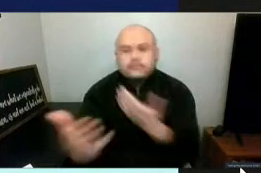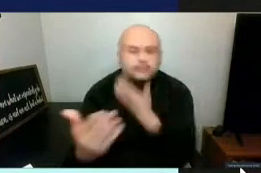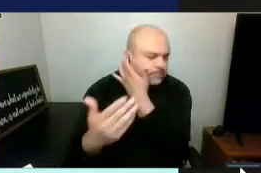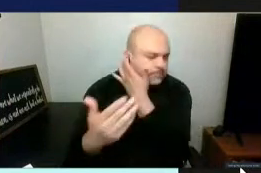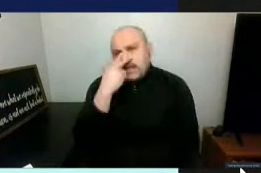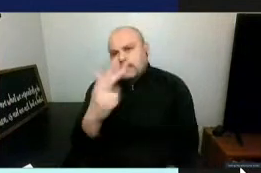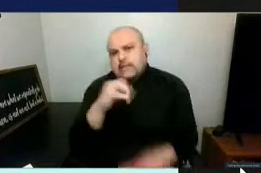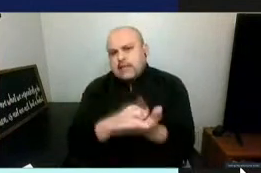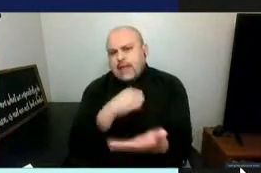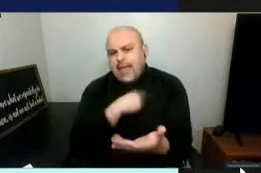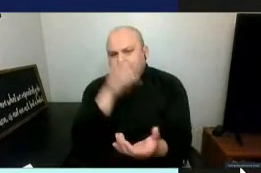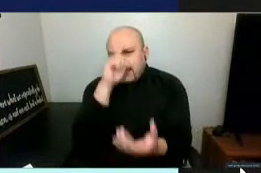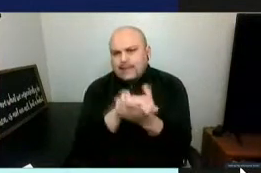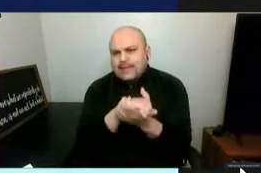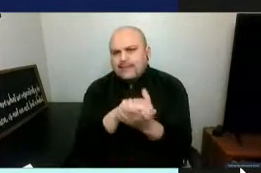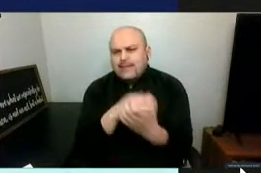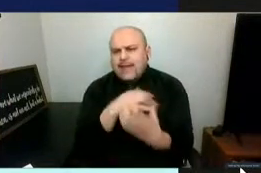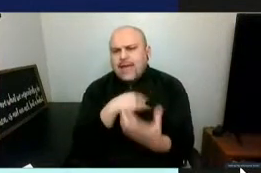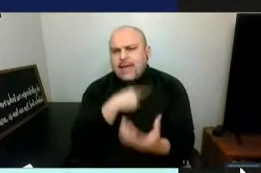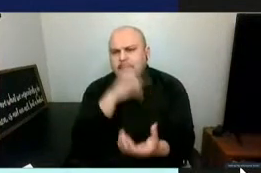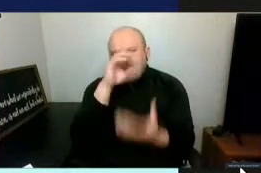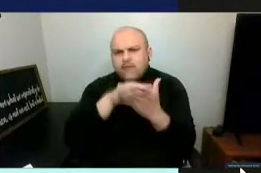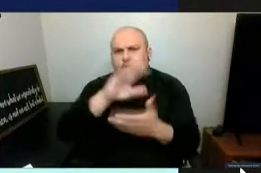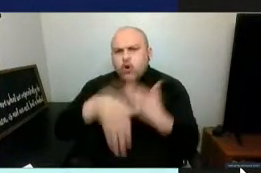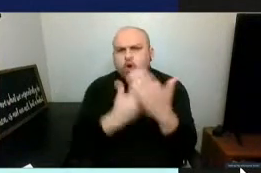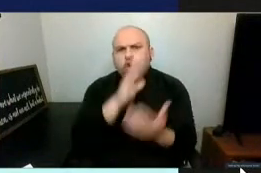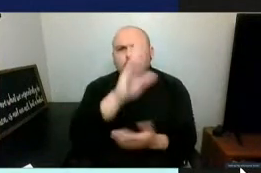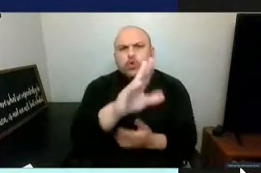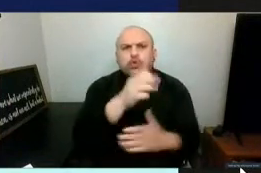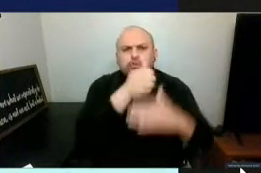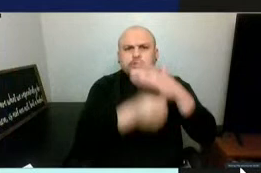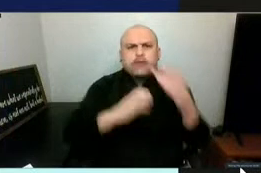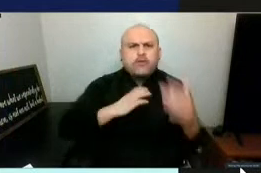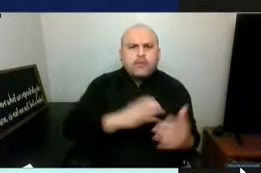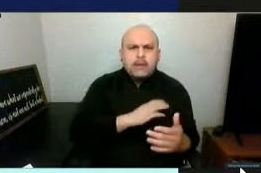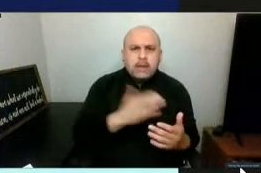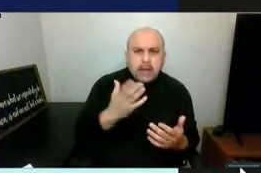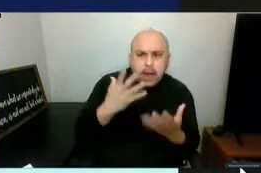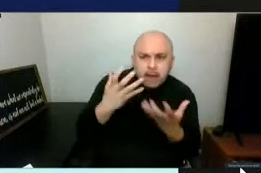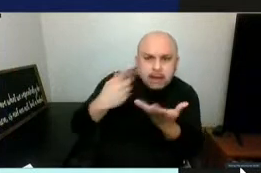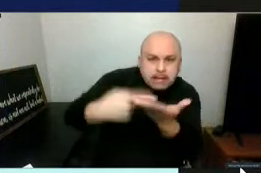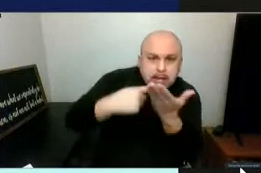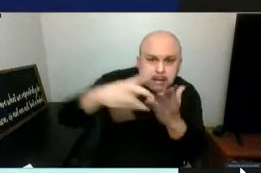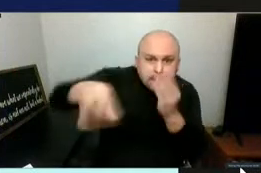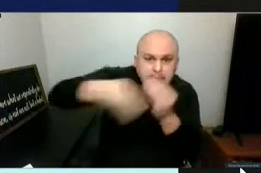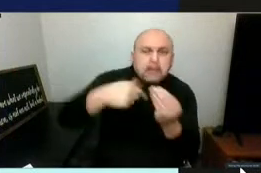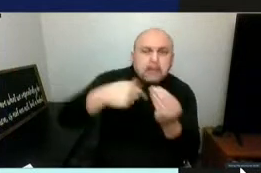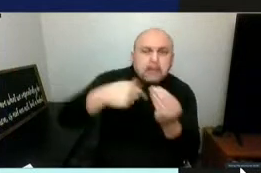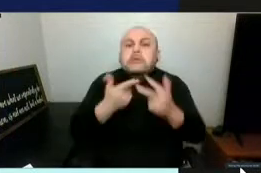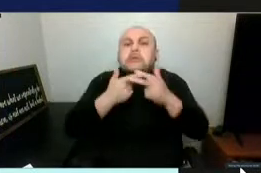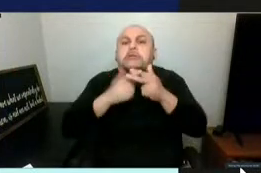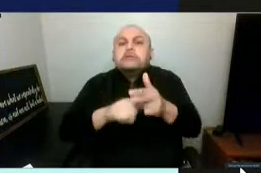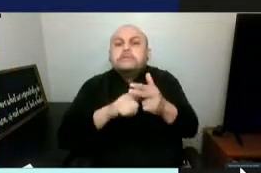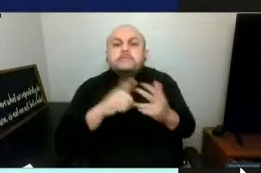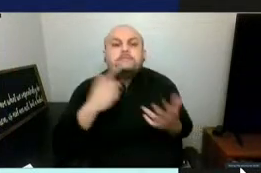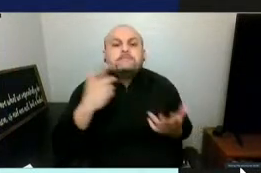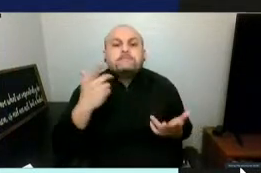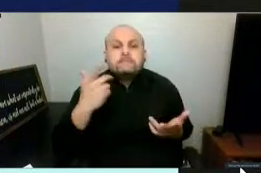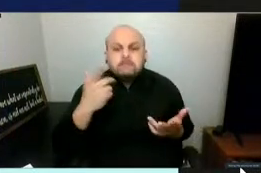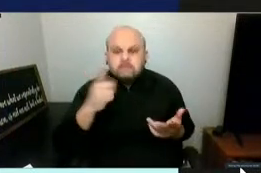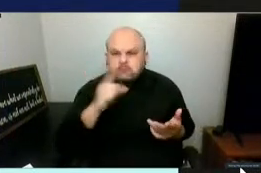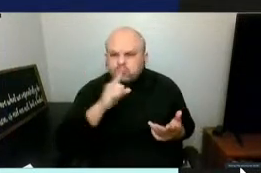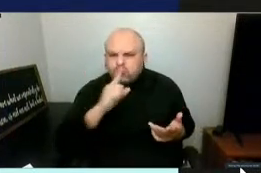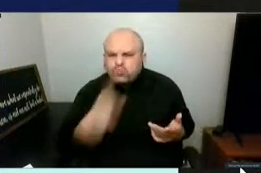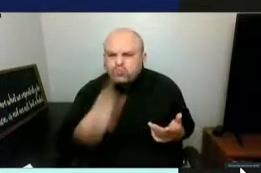believe all of your subcommittee members have something to add. So we will start, we'll actually go with